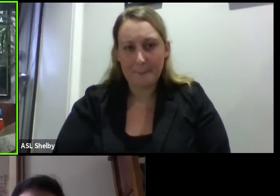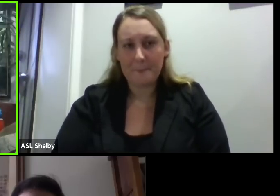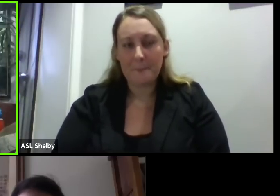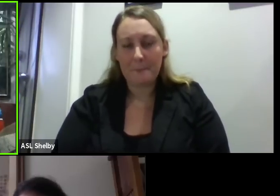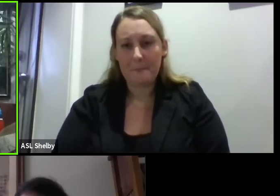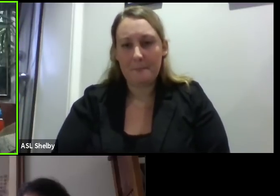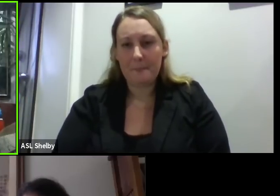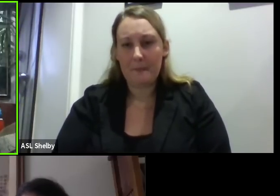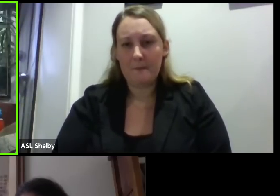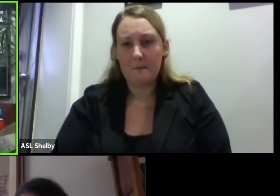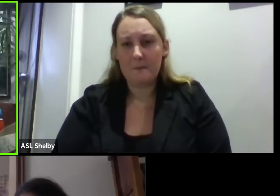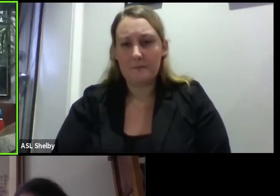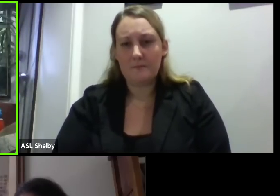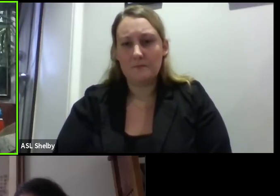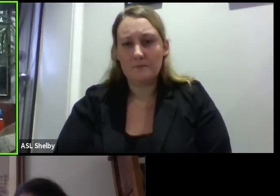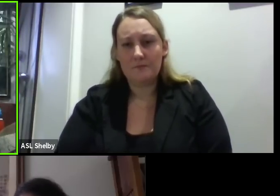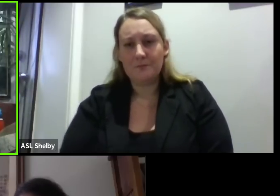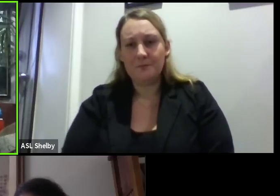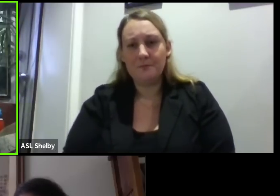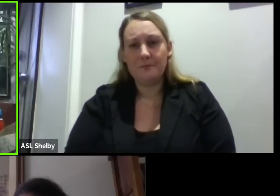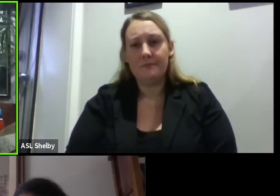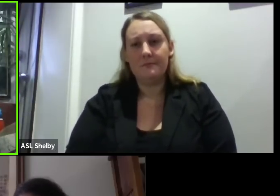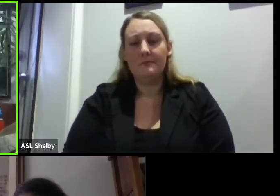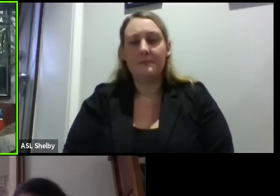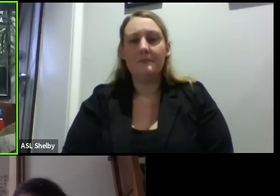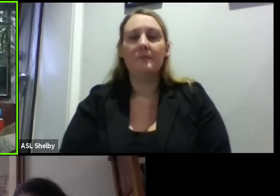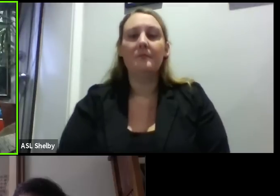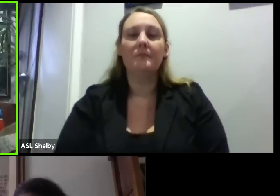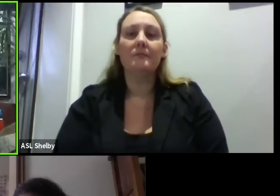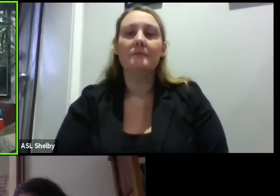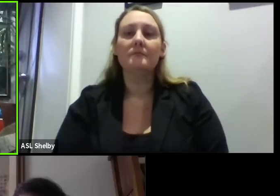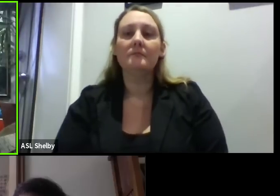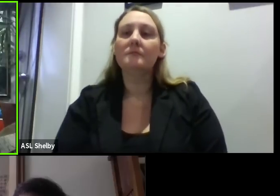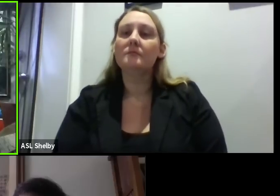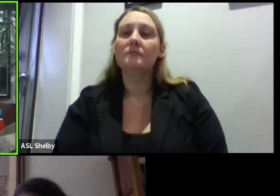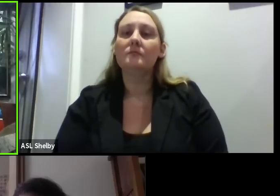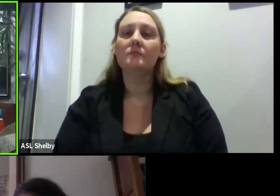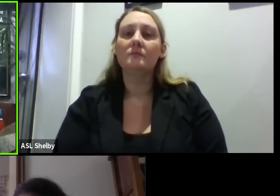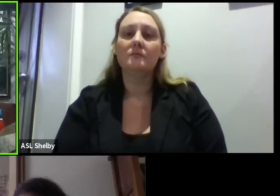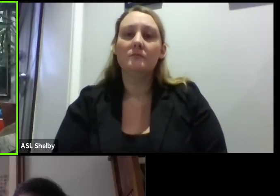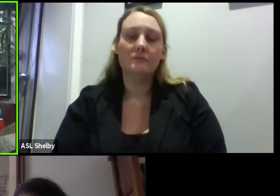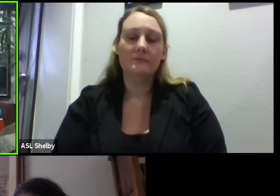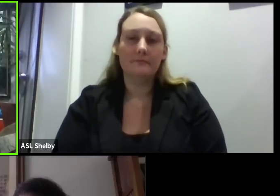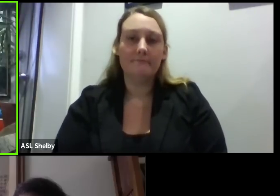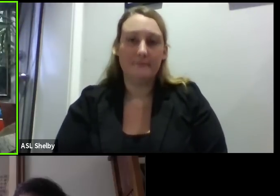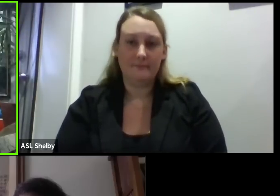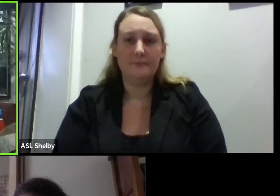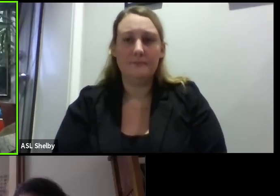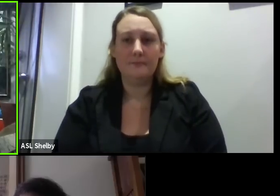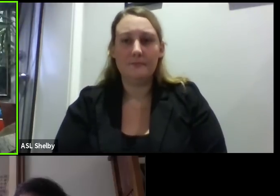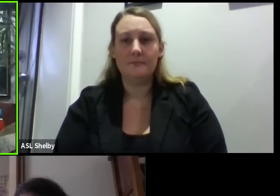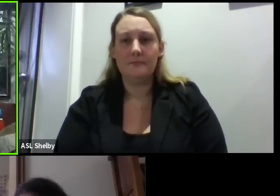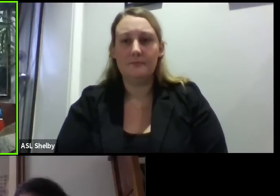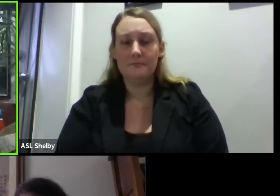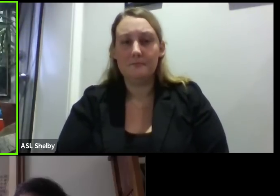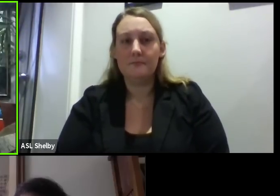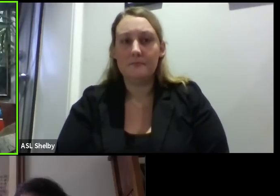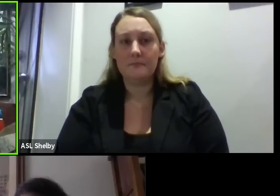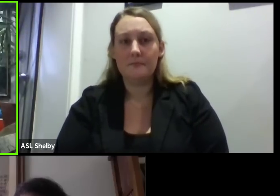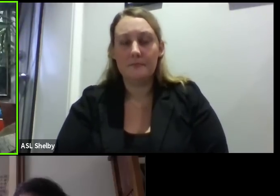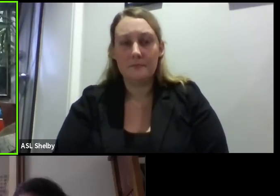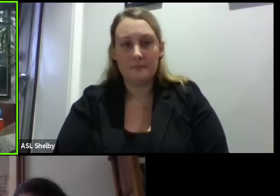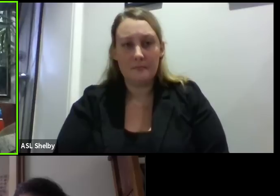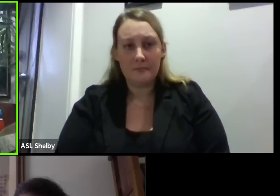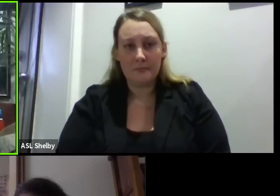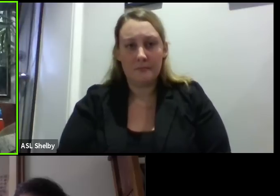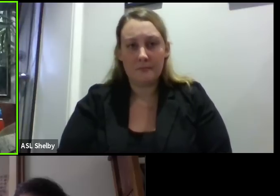al trabajo que DCRIM New York está haciendo para despenalizar el trabajo sexual es porque soy una persona que cuando yo emigré a los